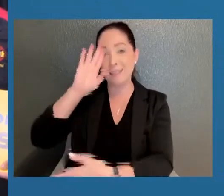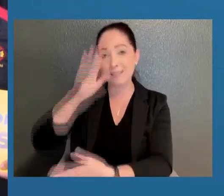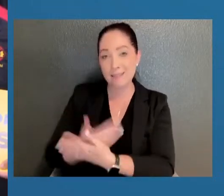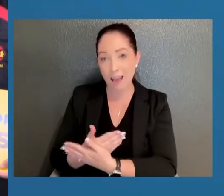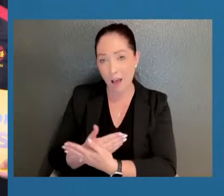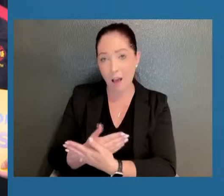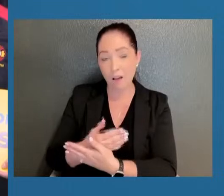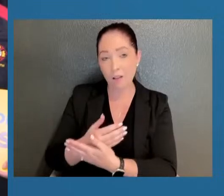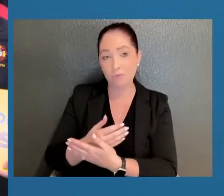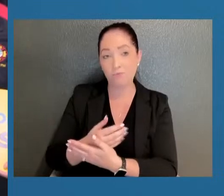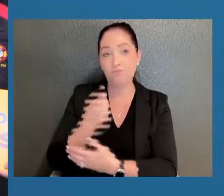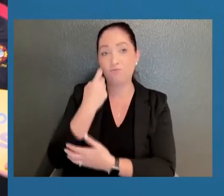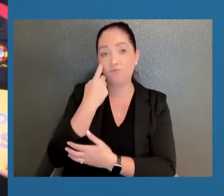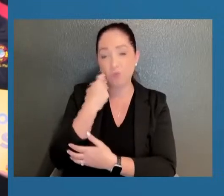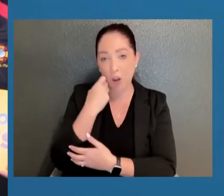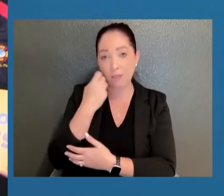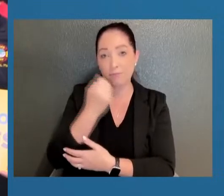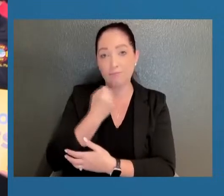himself.